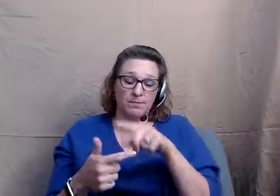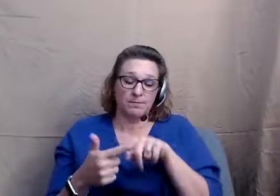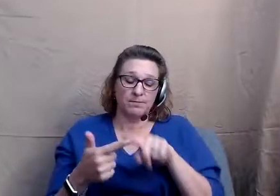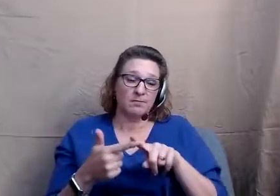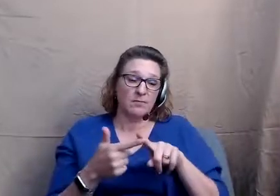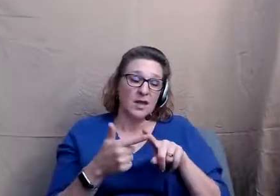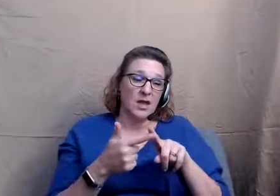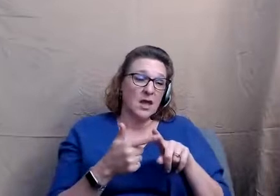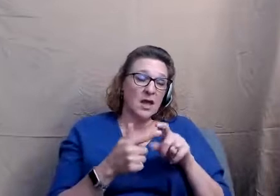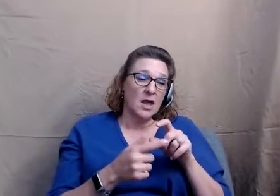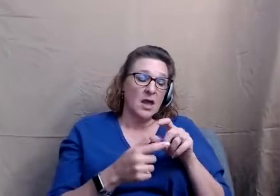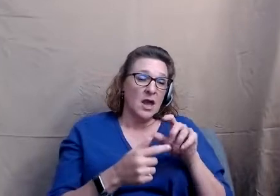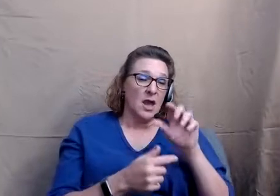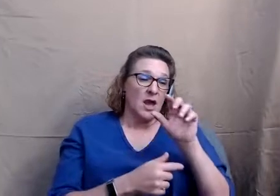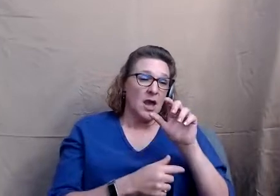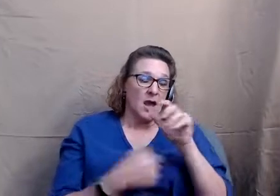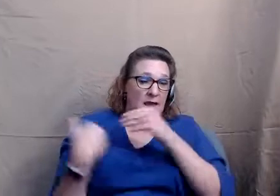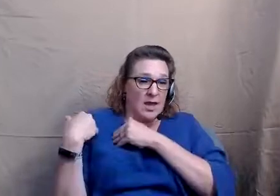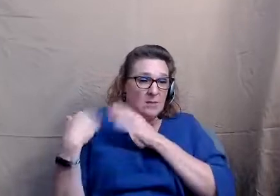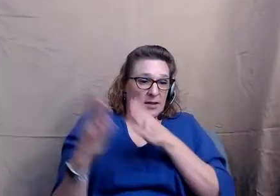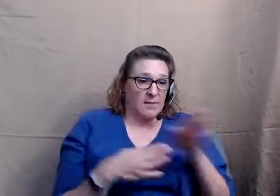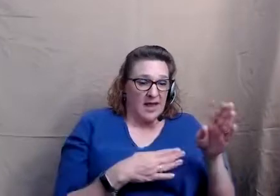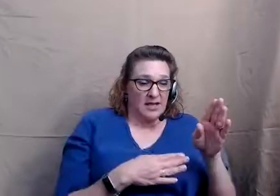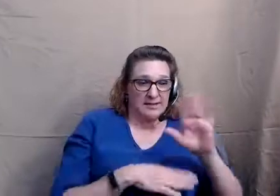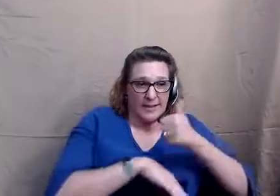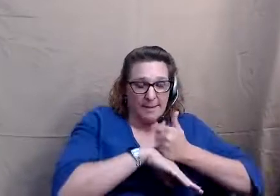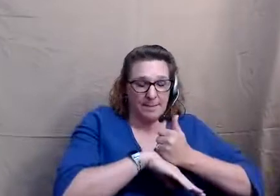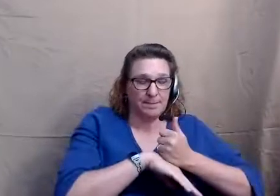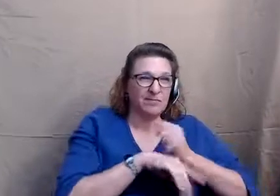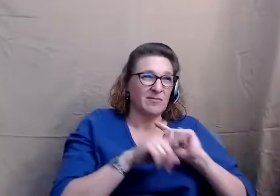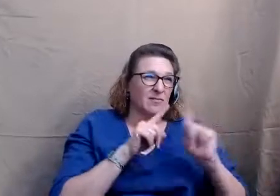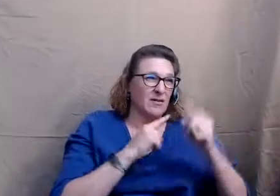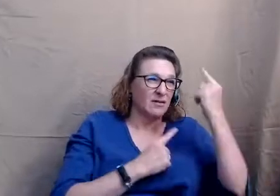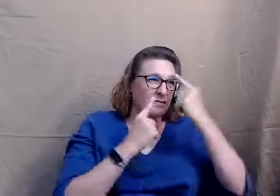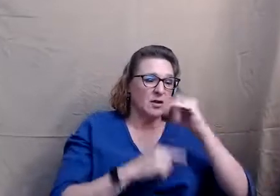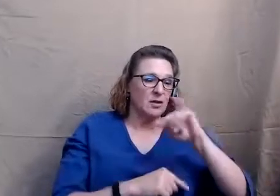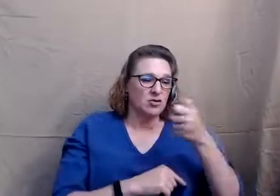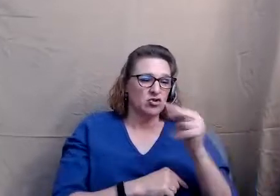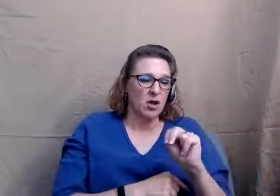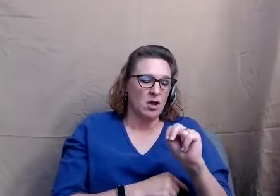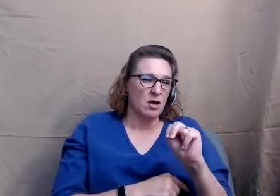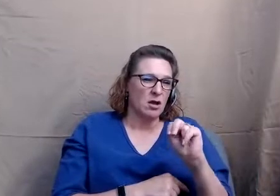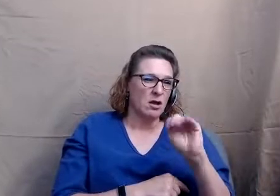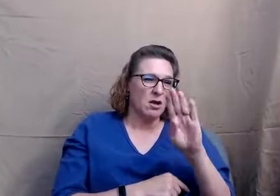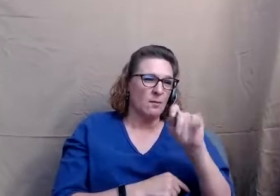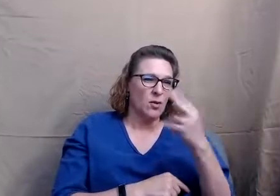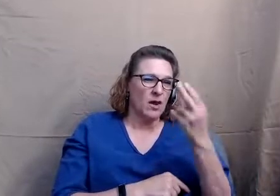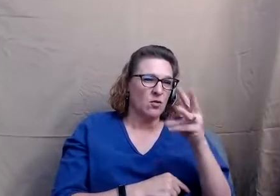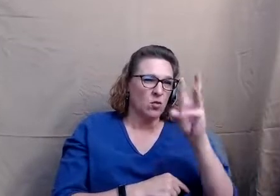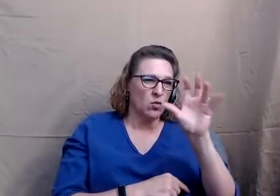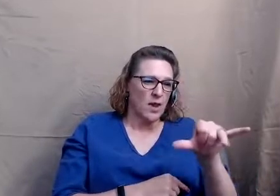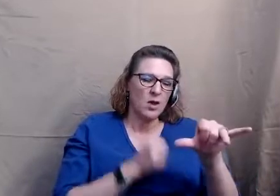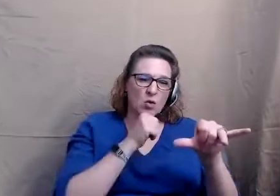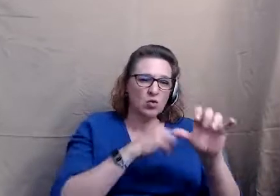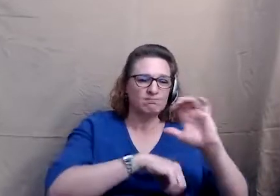accountability plans, you know, there are different kind of thoughts about this. John Braithwaite, who is one of the founders of